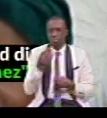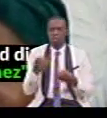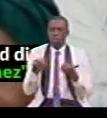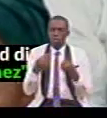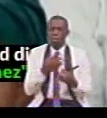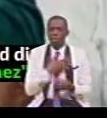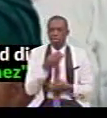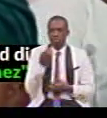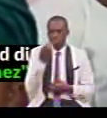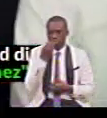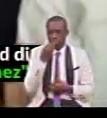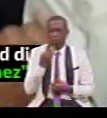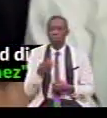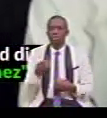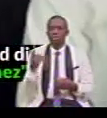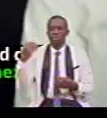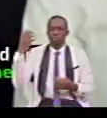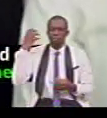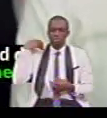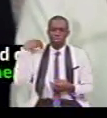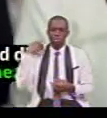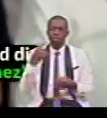to myself